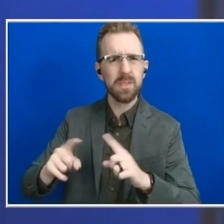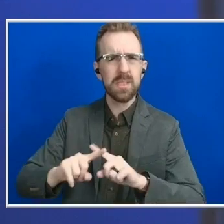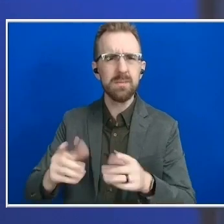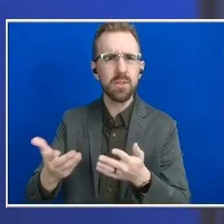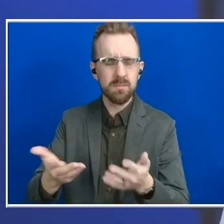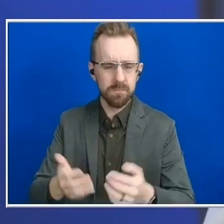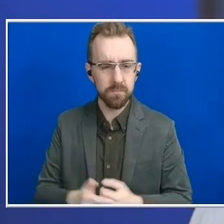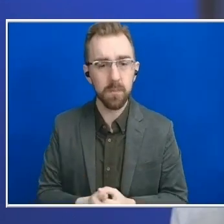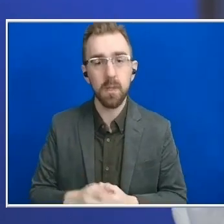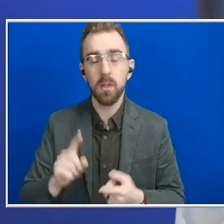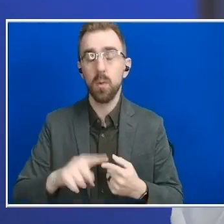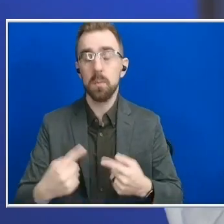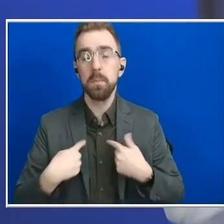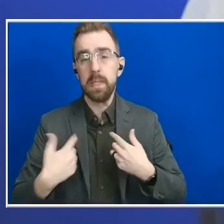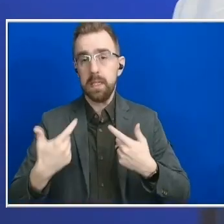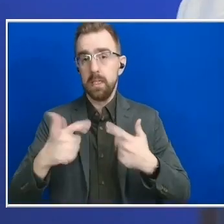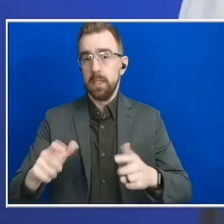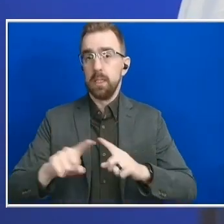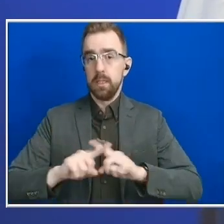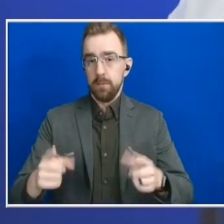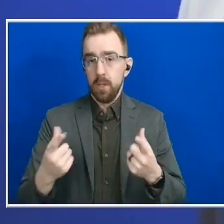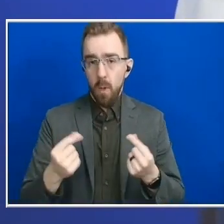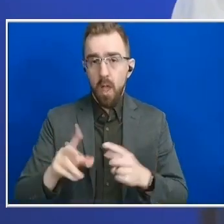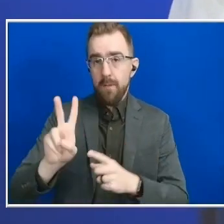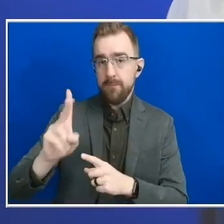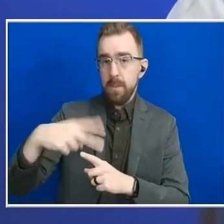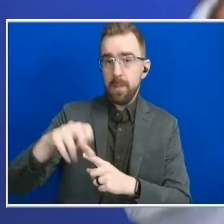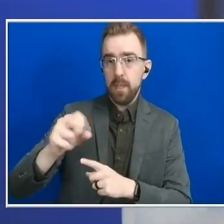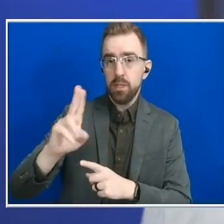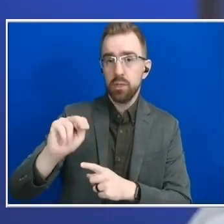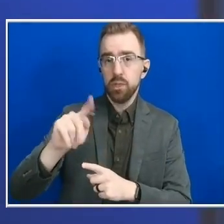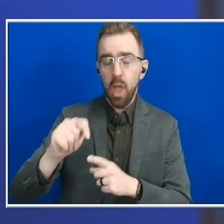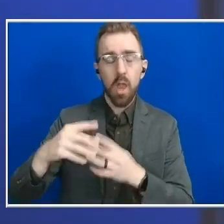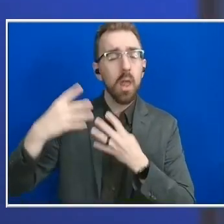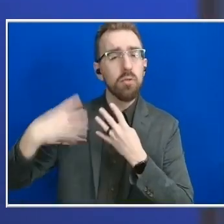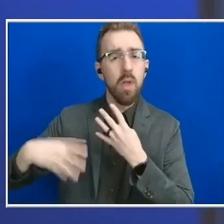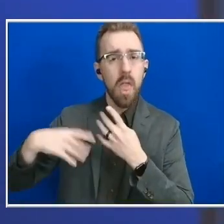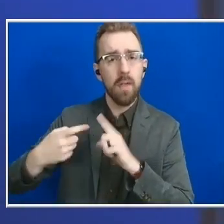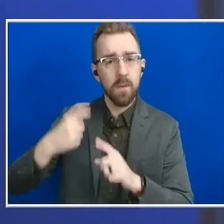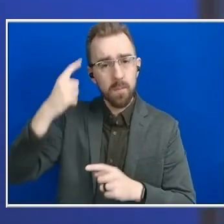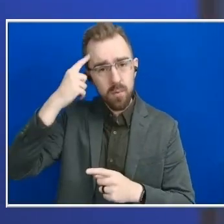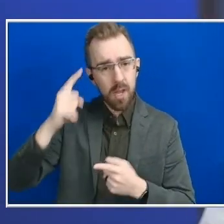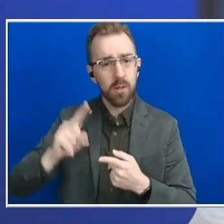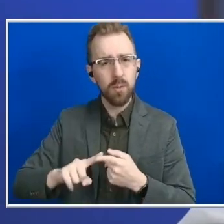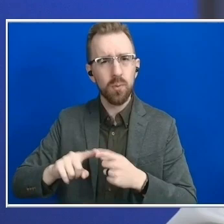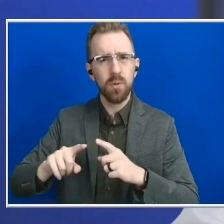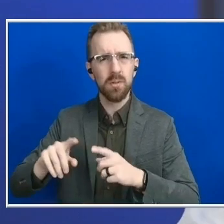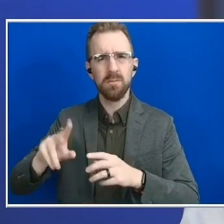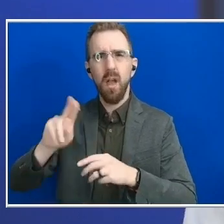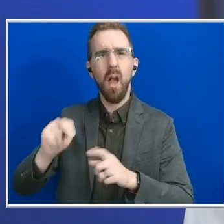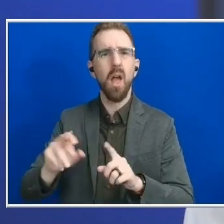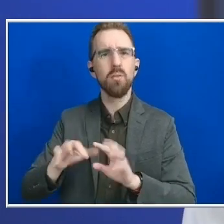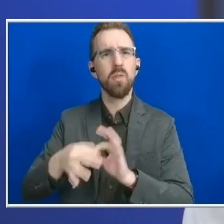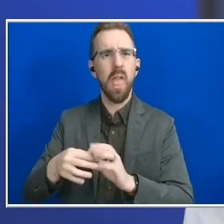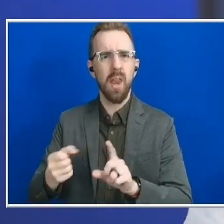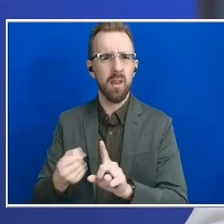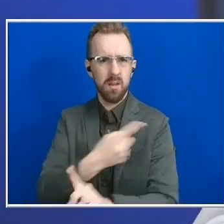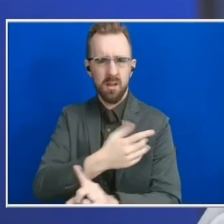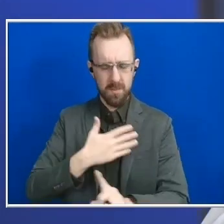important differences is that the VP shunt is draining the fluid from the brain to a completely unrelated part of the body, typically the